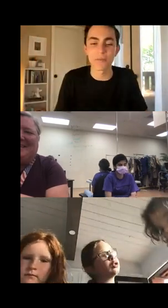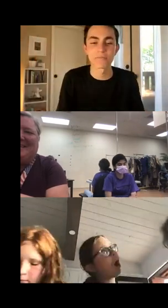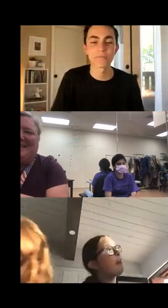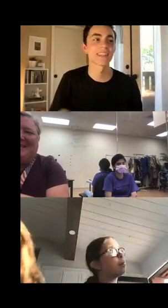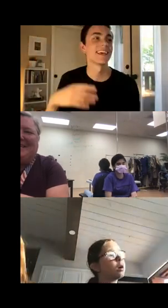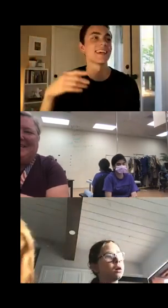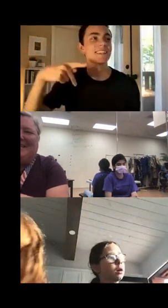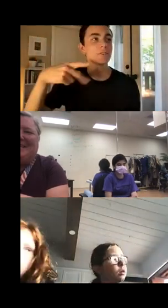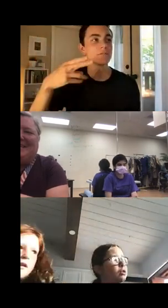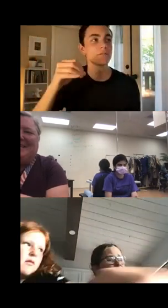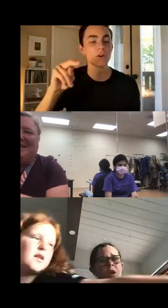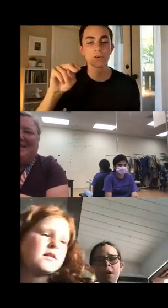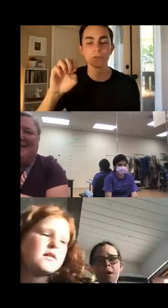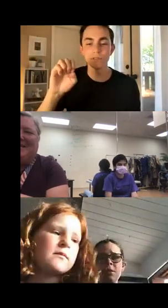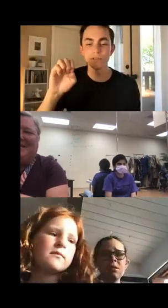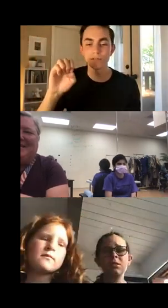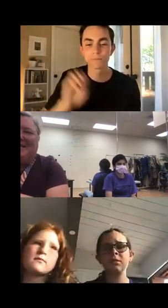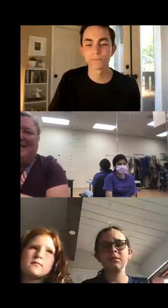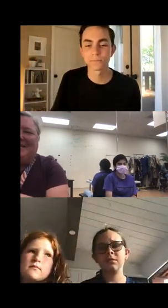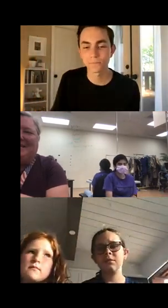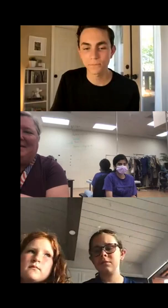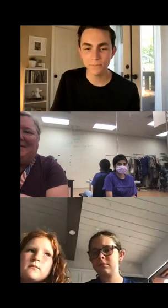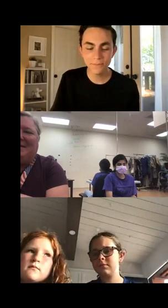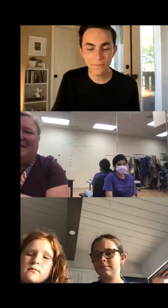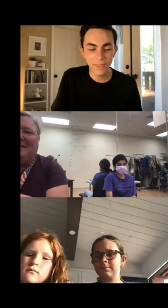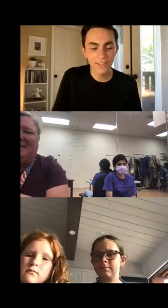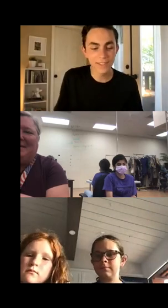Okay. That was phone.